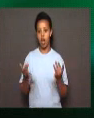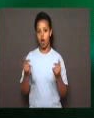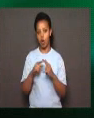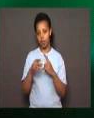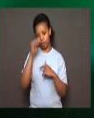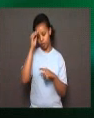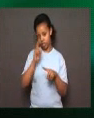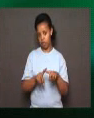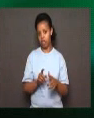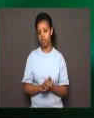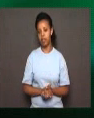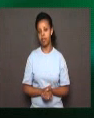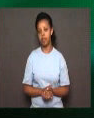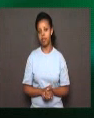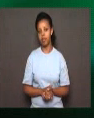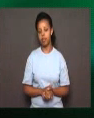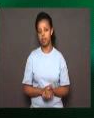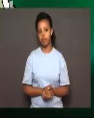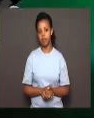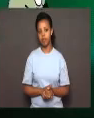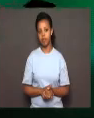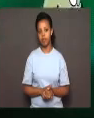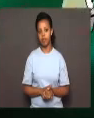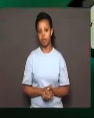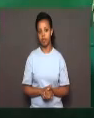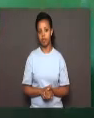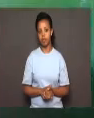Let's get back to our lesson.